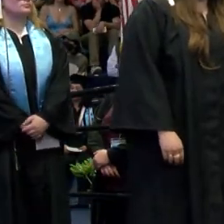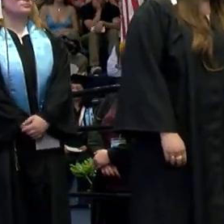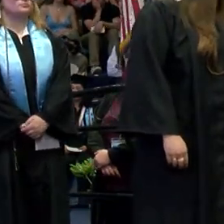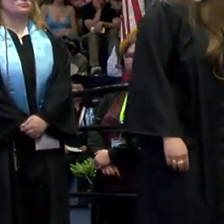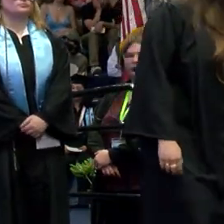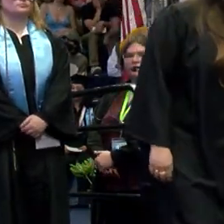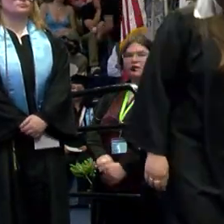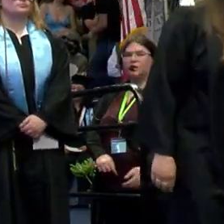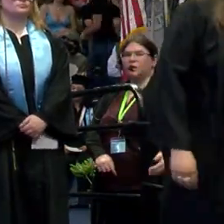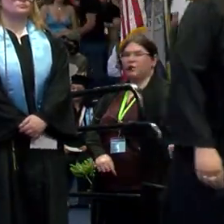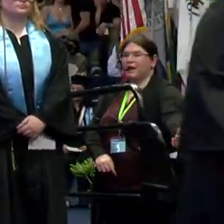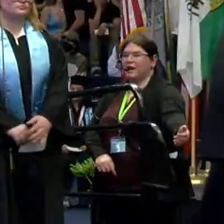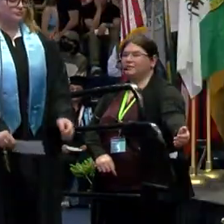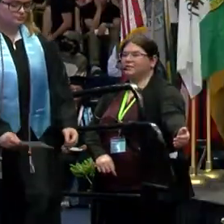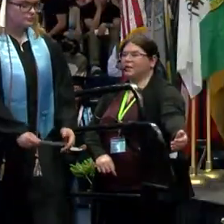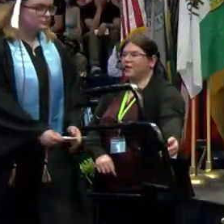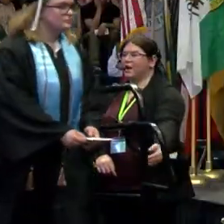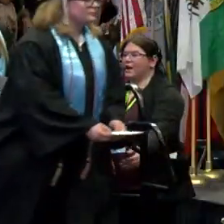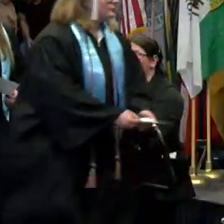Jordan Walsburn.